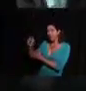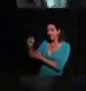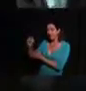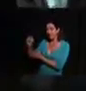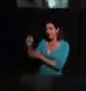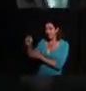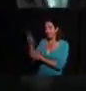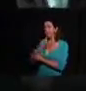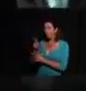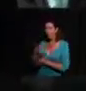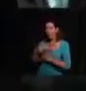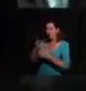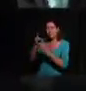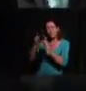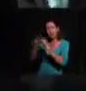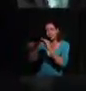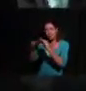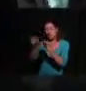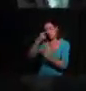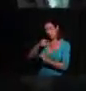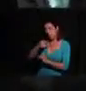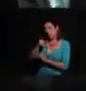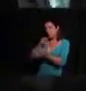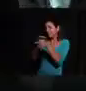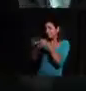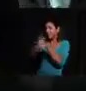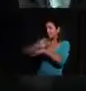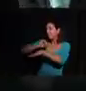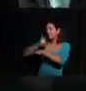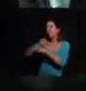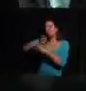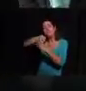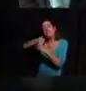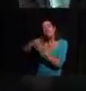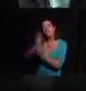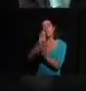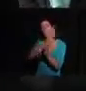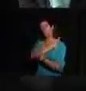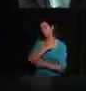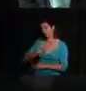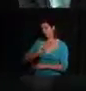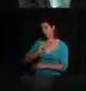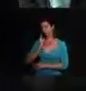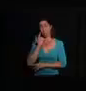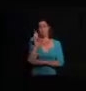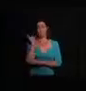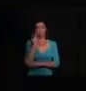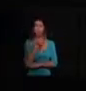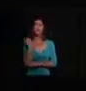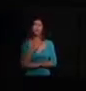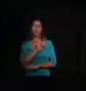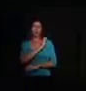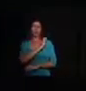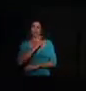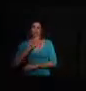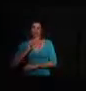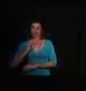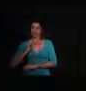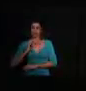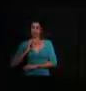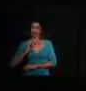in a moment. But if you could tell us how you came to be on the board at Make a Change. Okay, I was a former client when it was